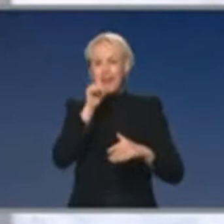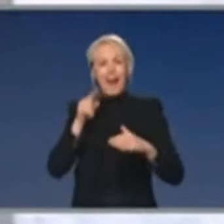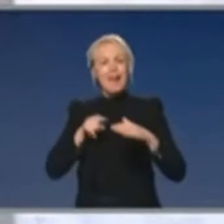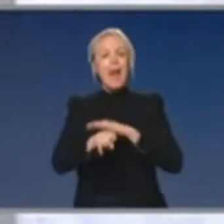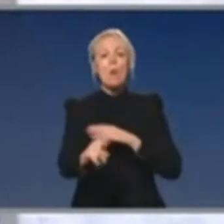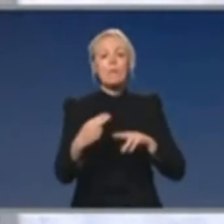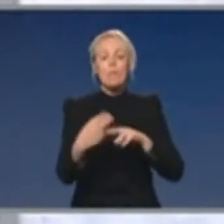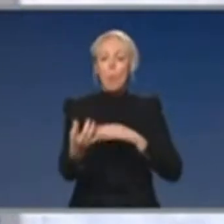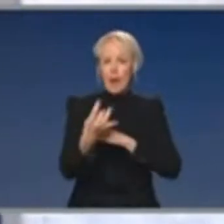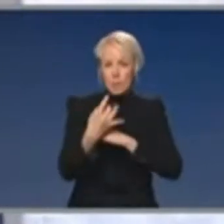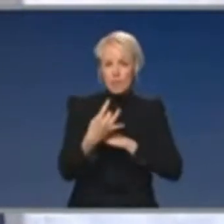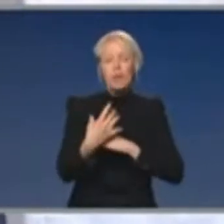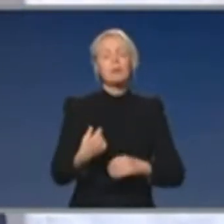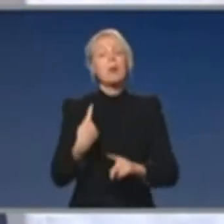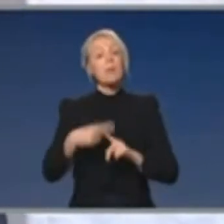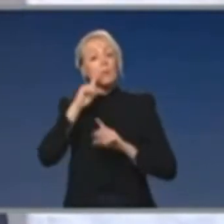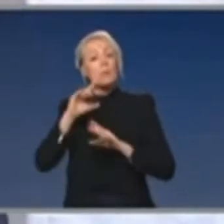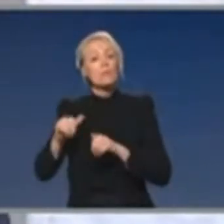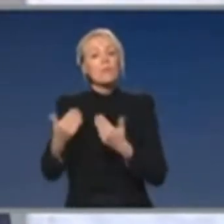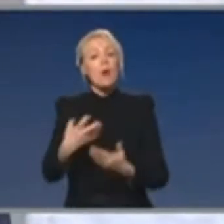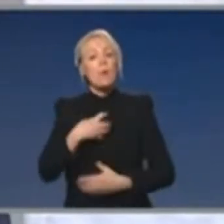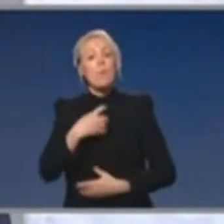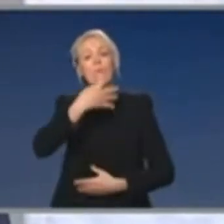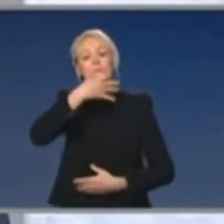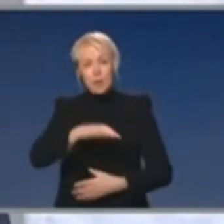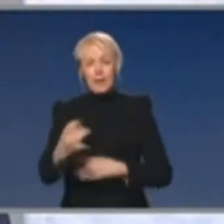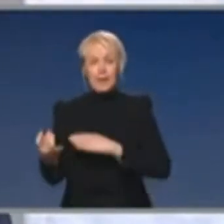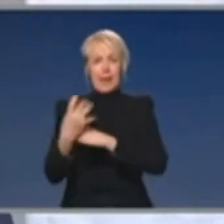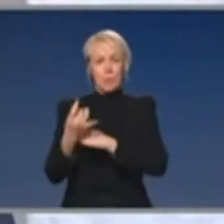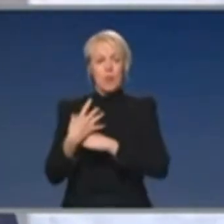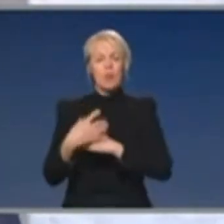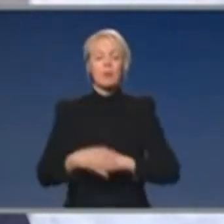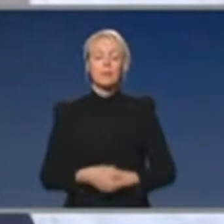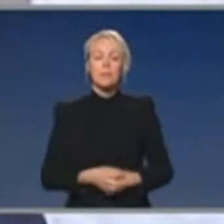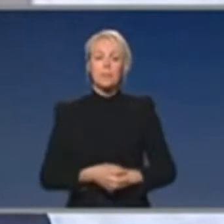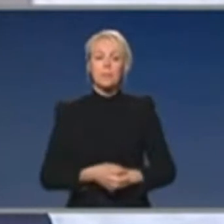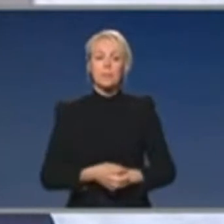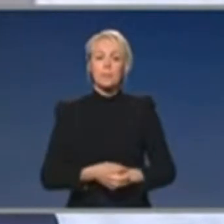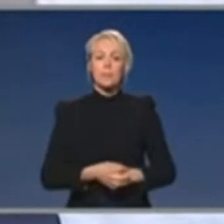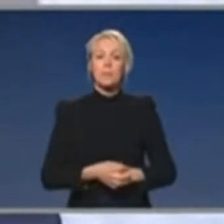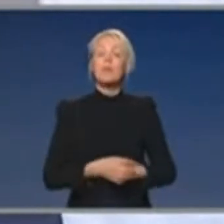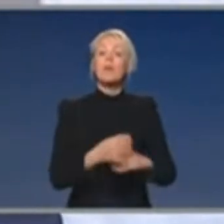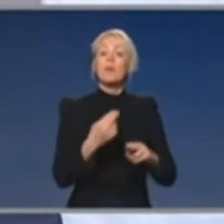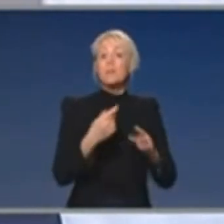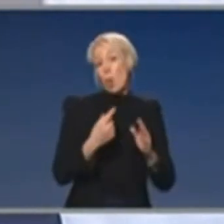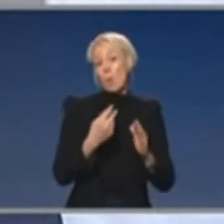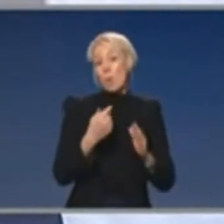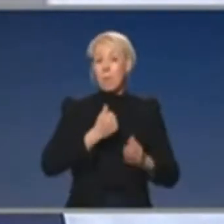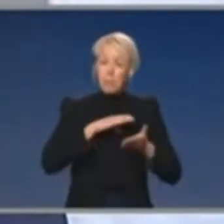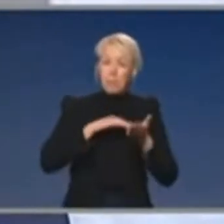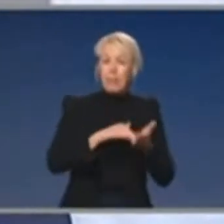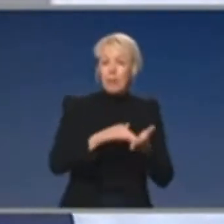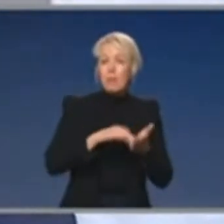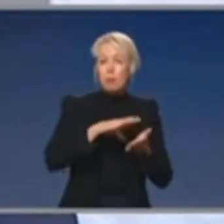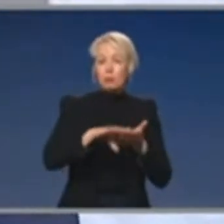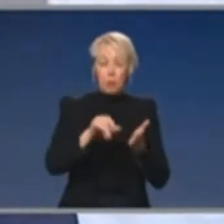additional sessions. At Lifeline, the money will be used to deal with increased call volumes from Victoria, and for Kids Helpline, $2 million for Kids Helpline to increase